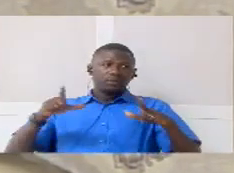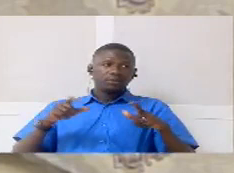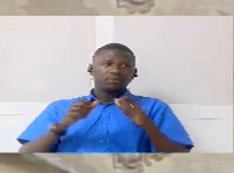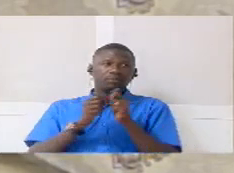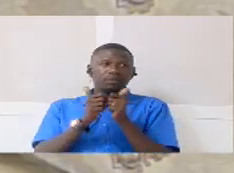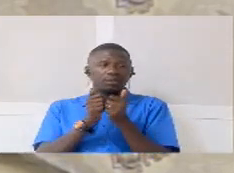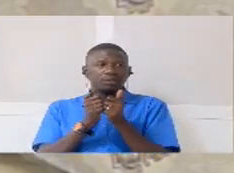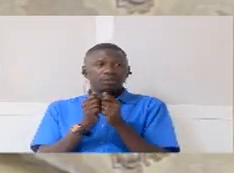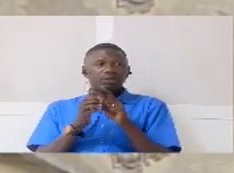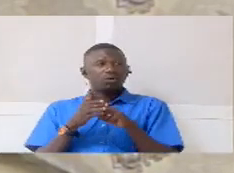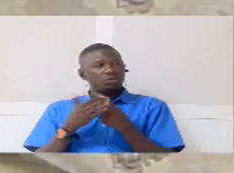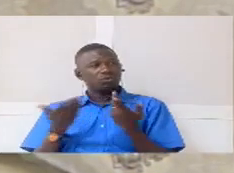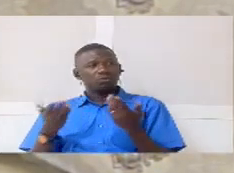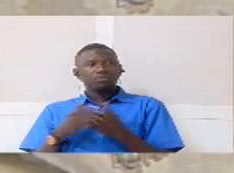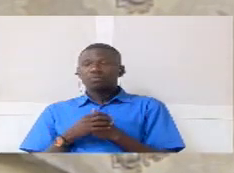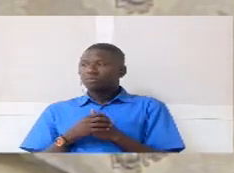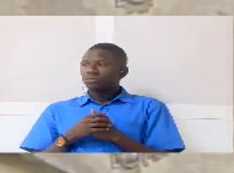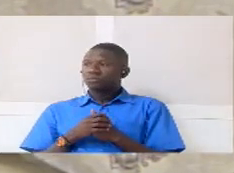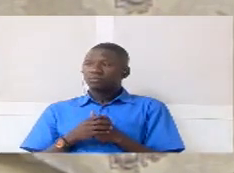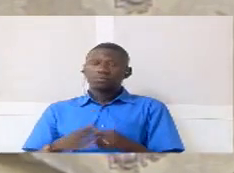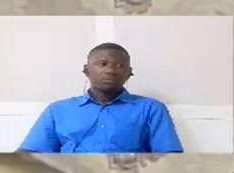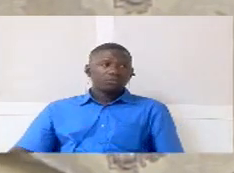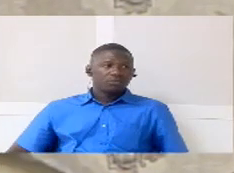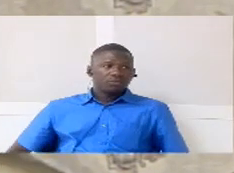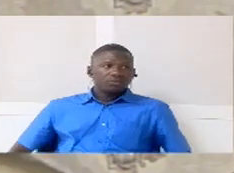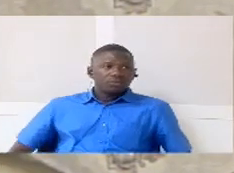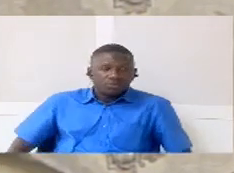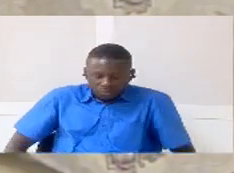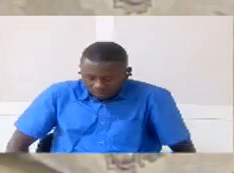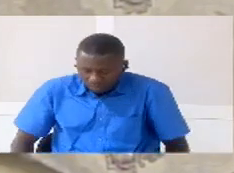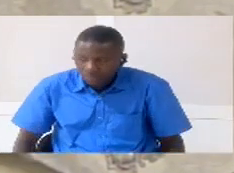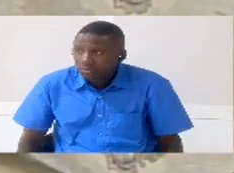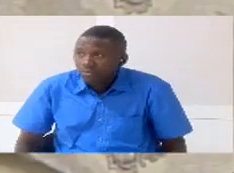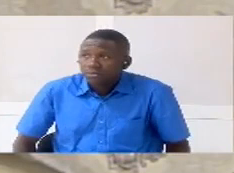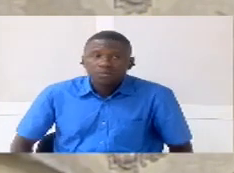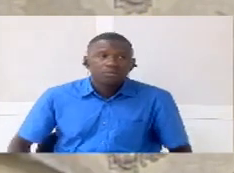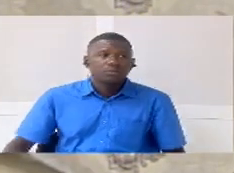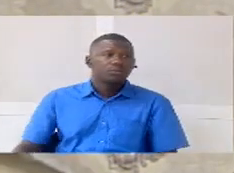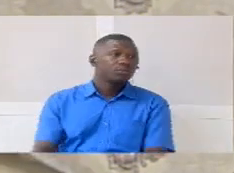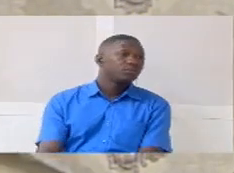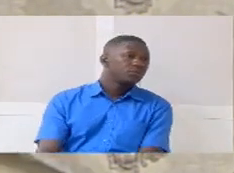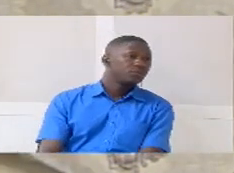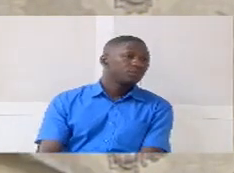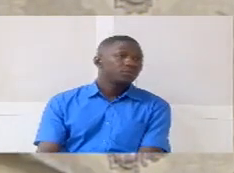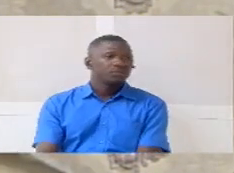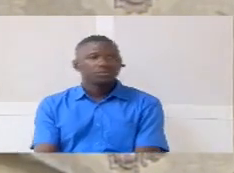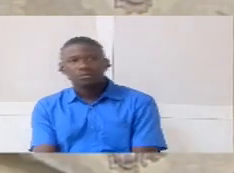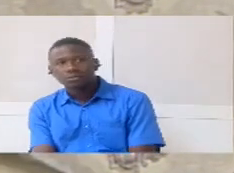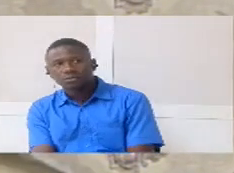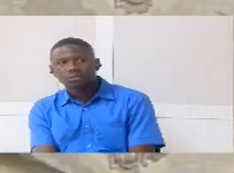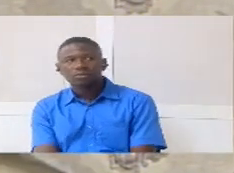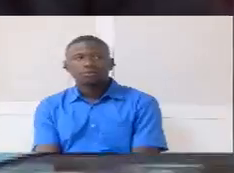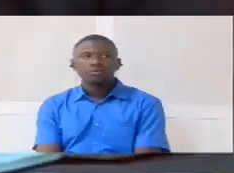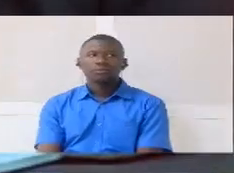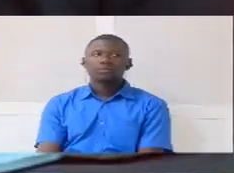interpretation? Yes, I'm coming. Well, we are good. You okay? Yes, please. Splendid.